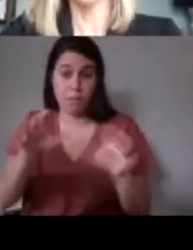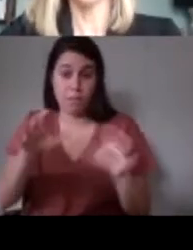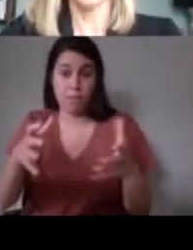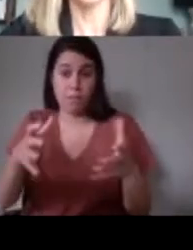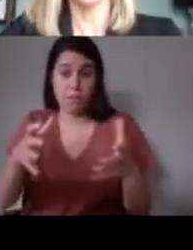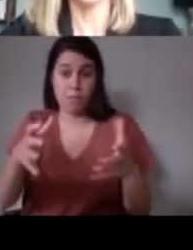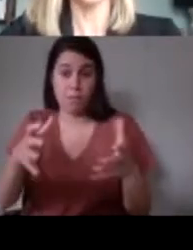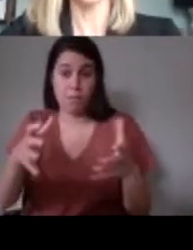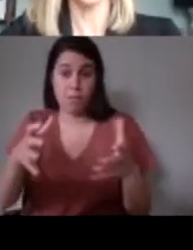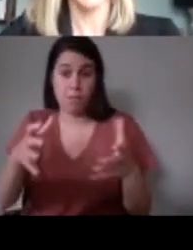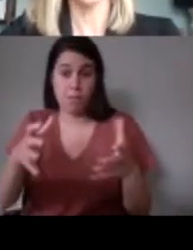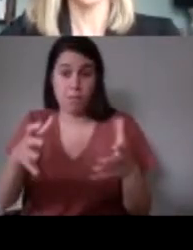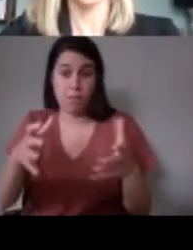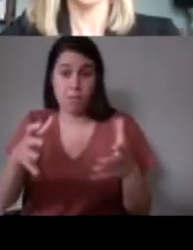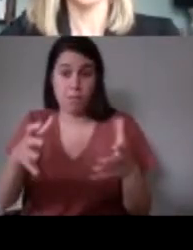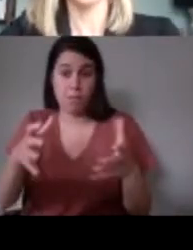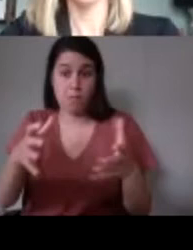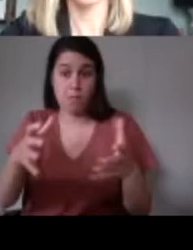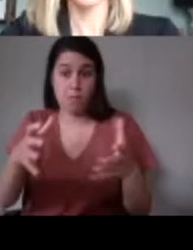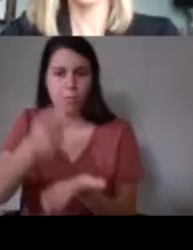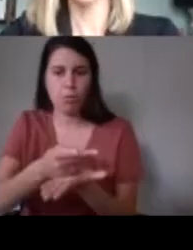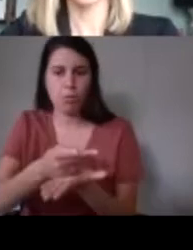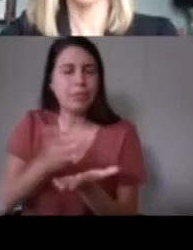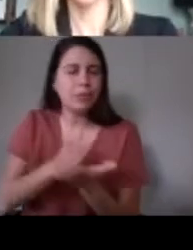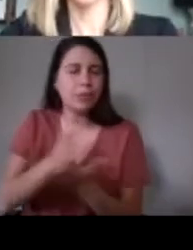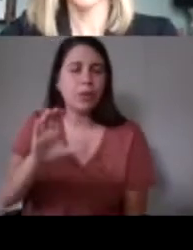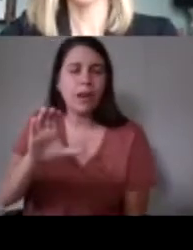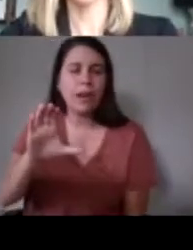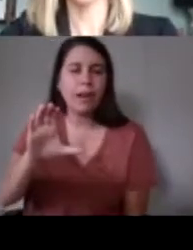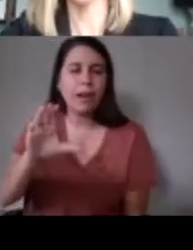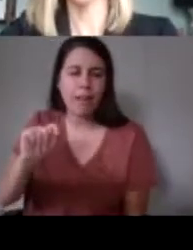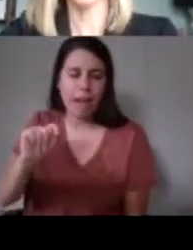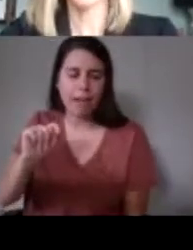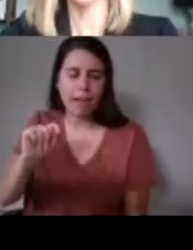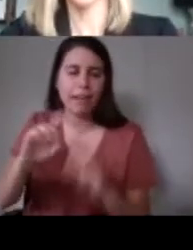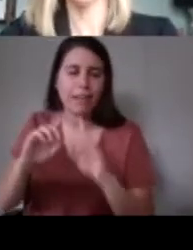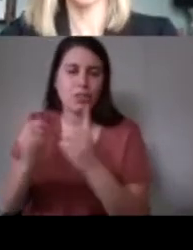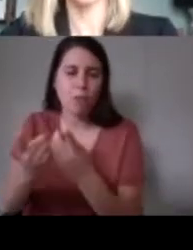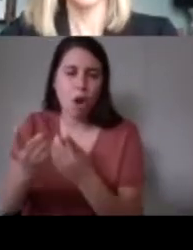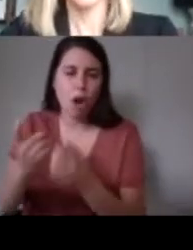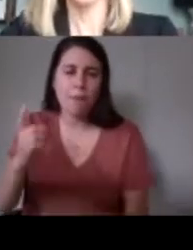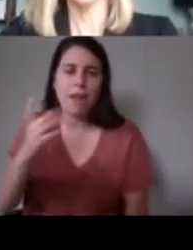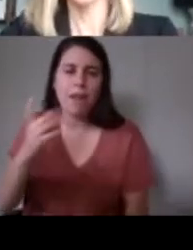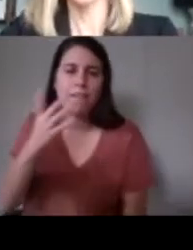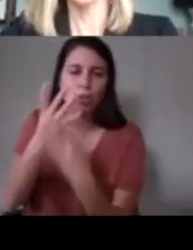extra level of approval. So we had to go through the Connecticut Department of Corrections Research Advisory